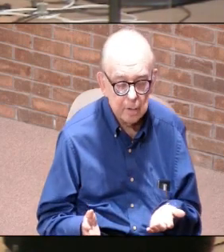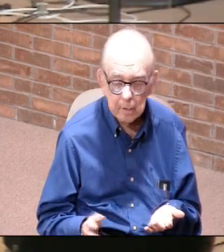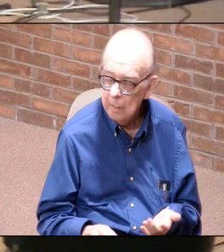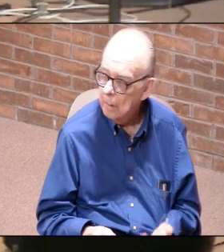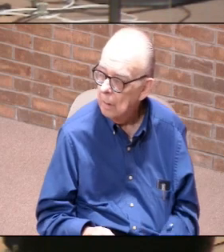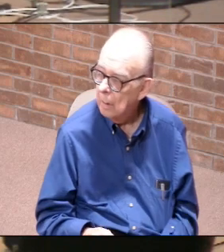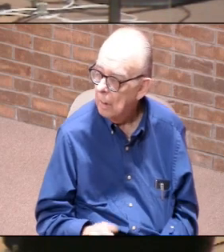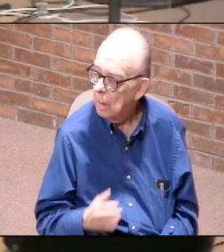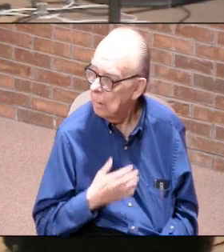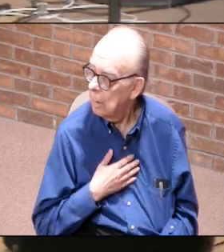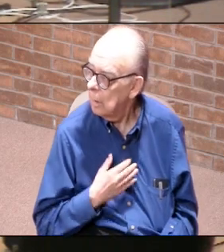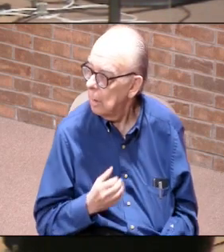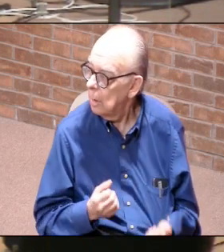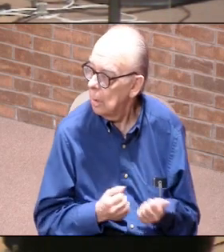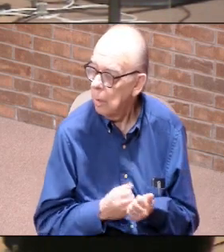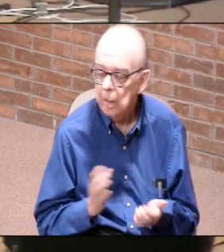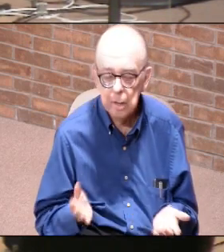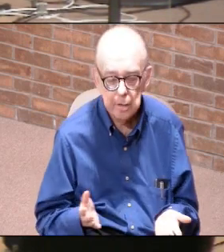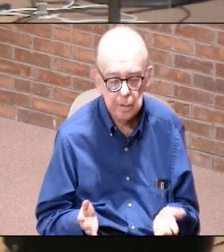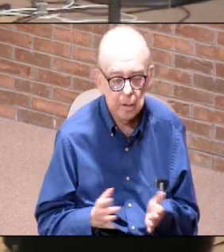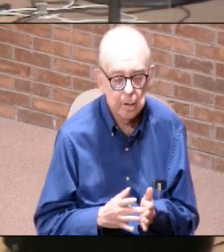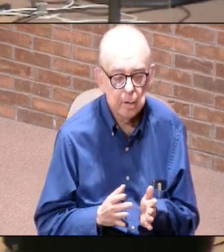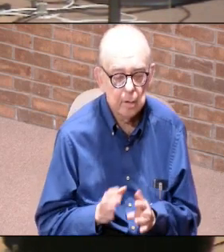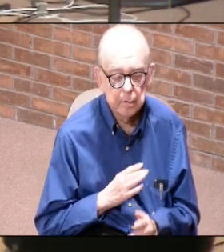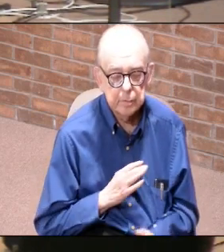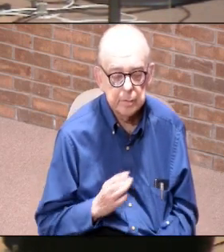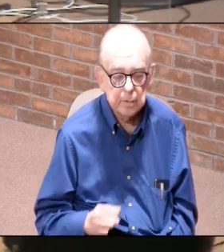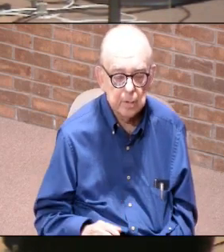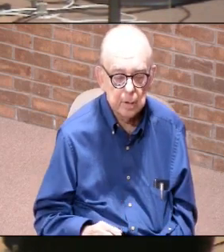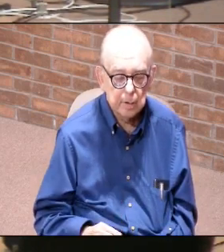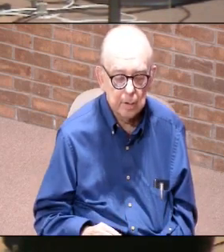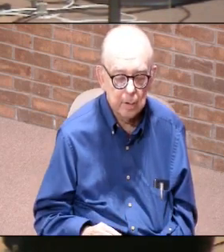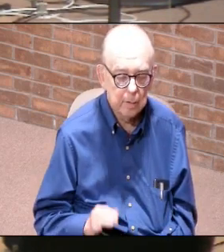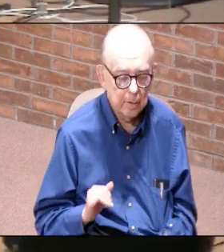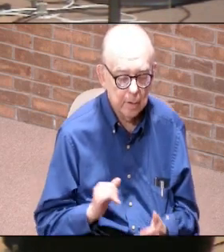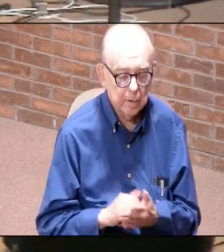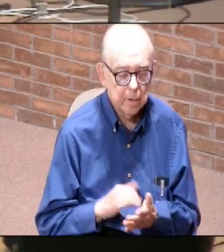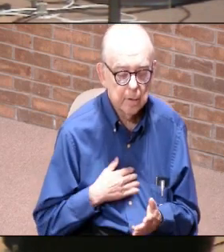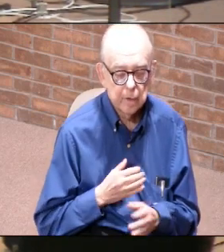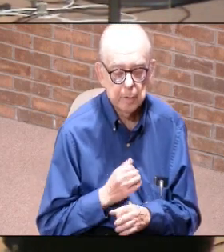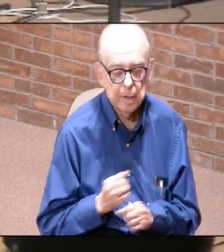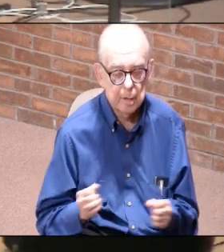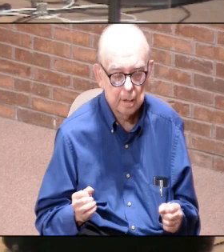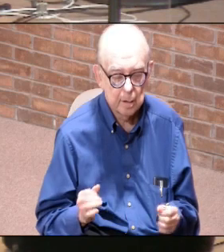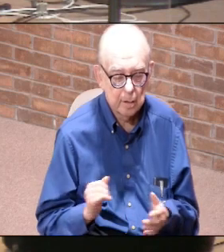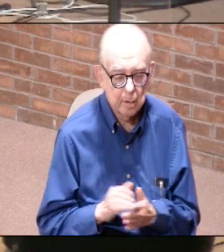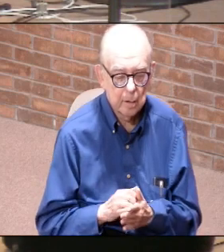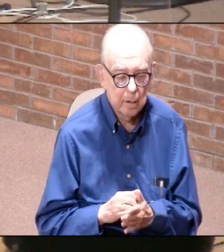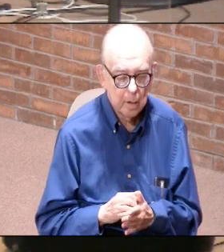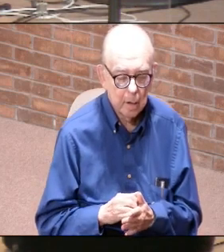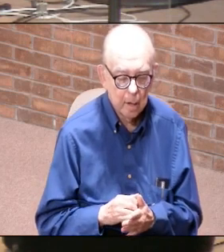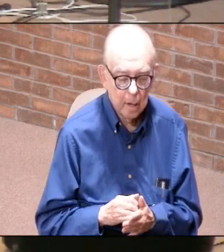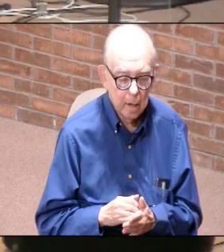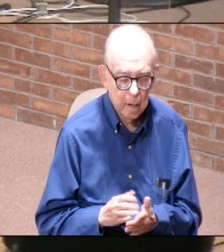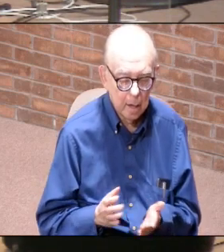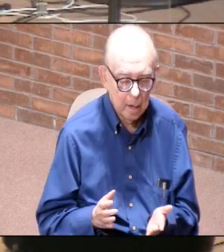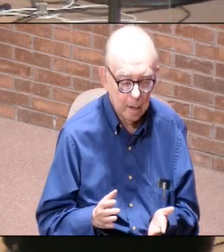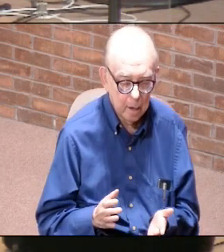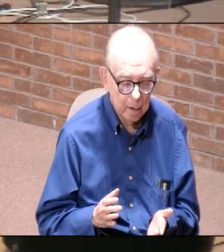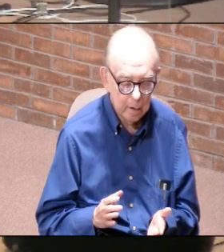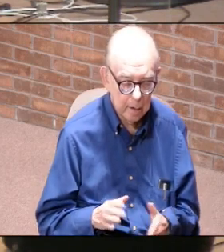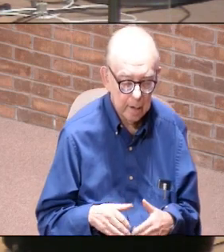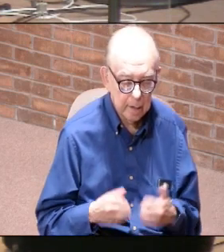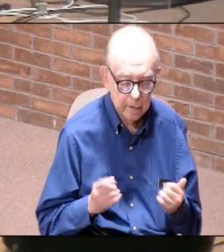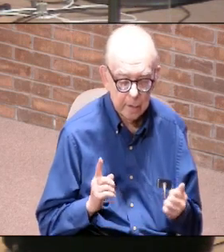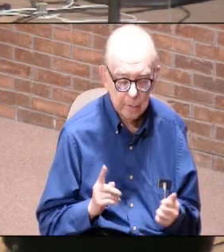Okay. My foundation is on Jesus Christ. That's my salvation. That life is